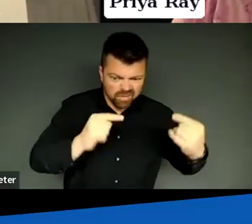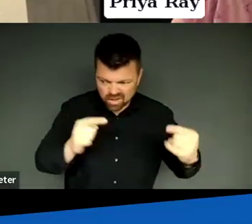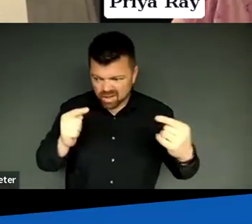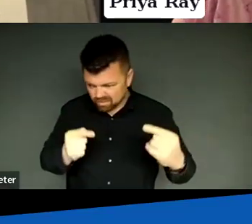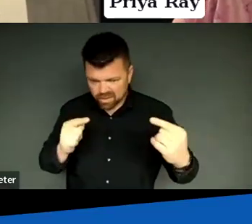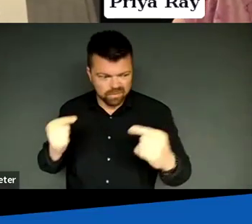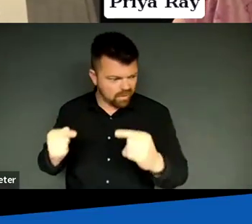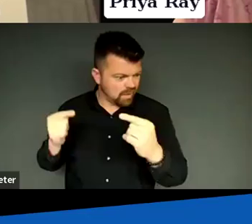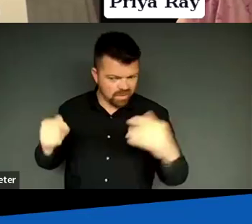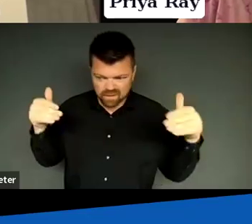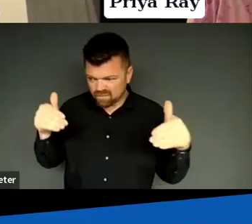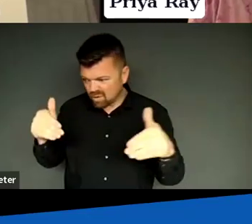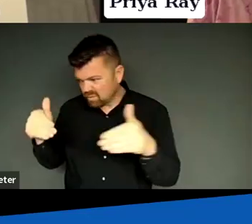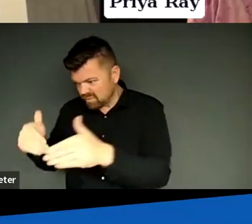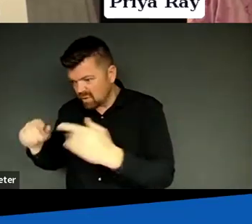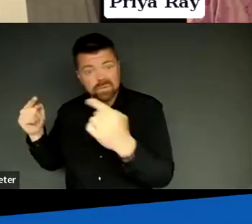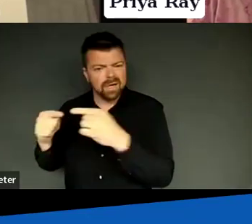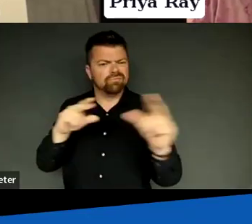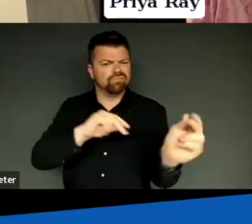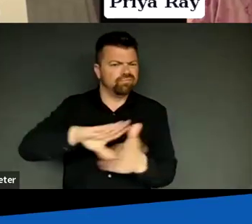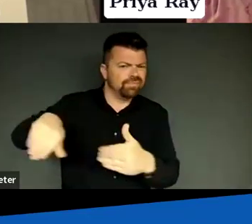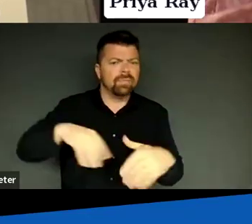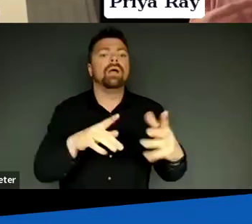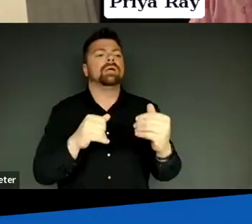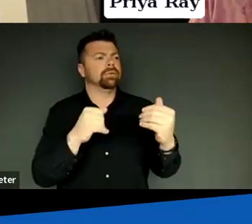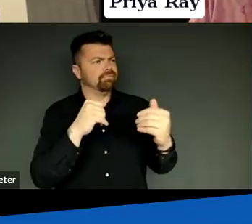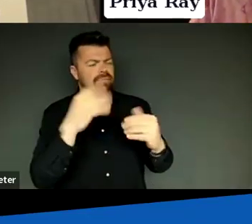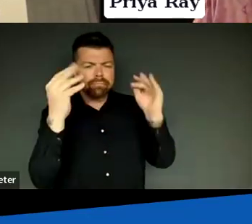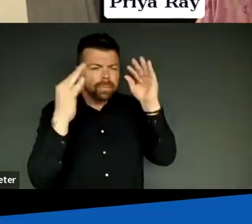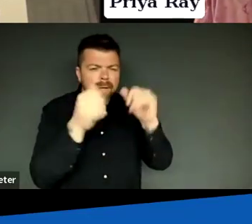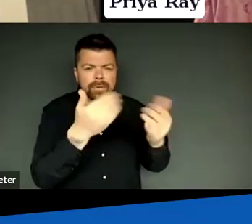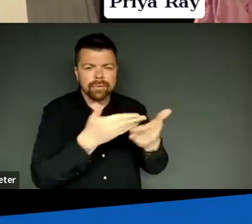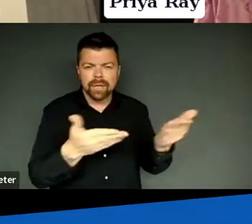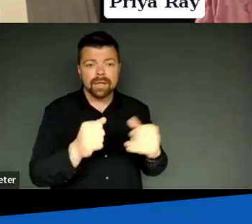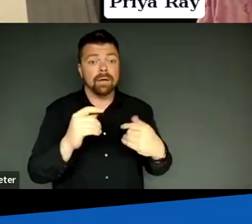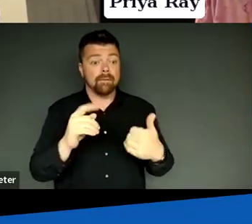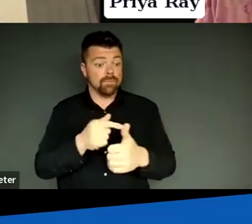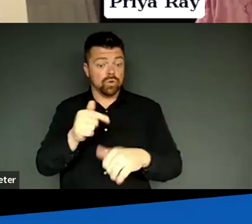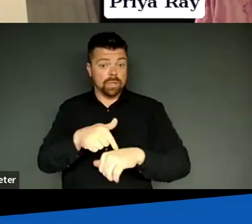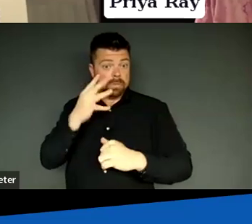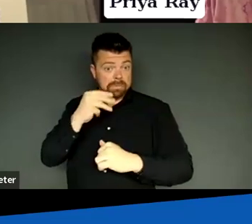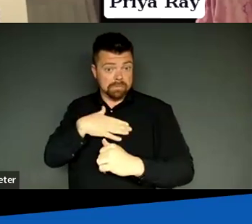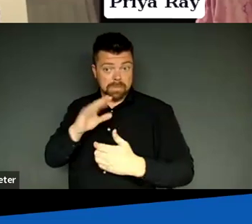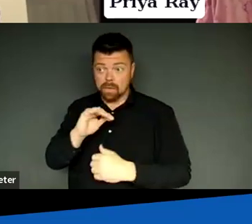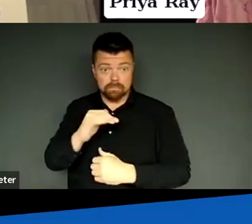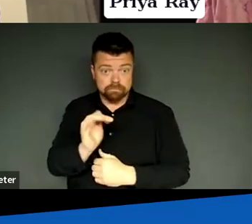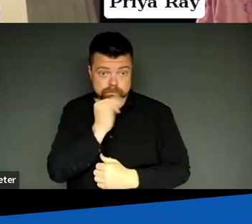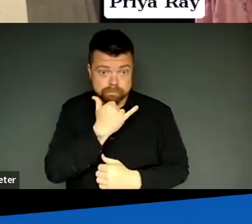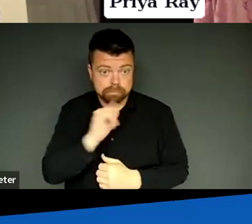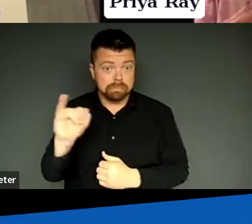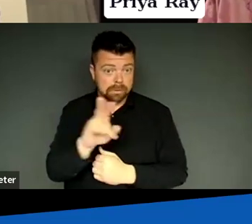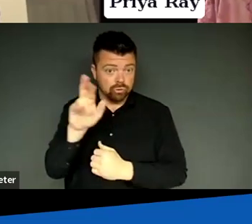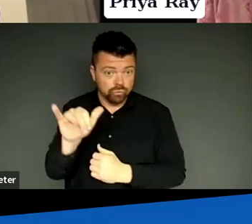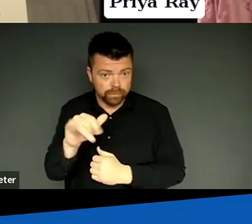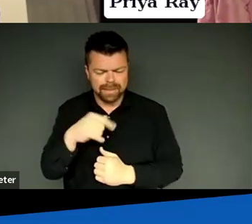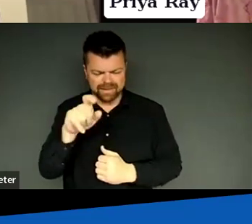just constantly think about, like, I don't know, when I first had my injury, I was like, I need to figure out how to get rid of this pain. And